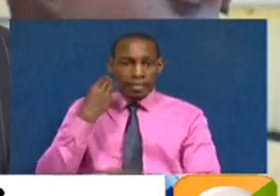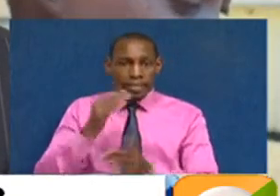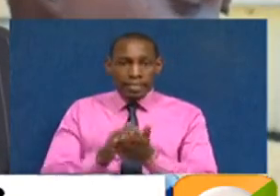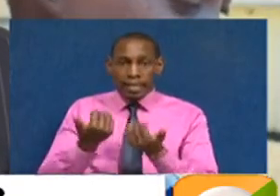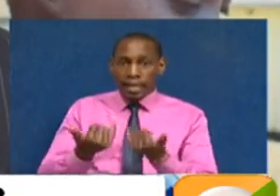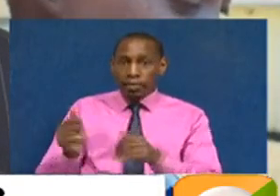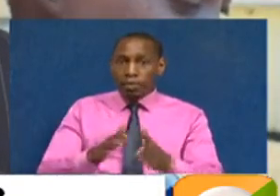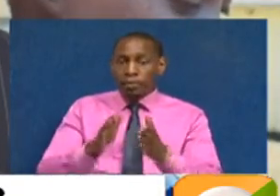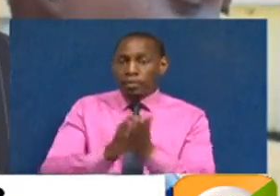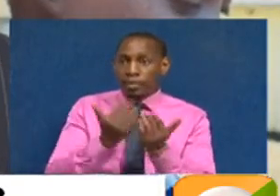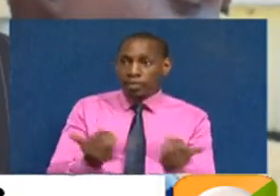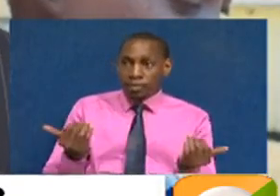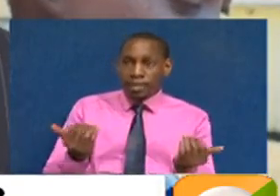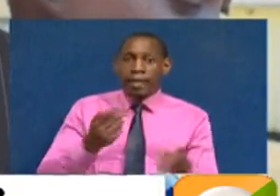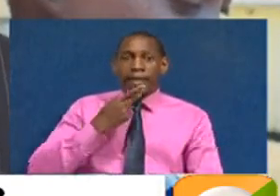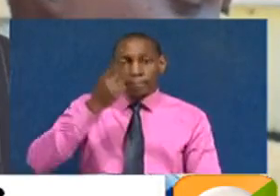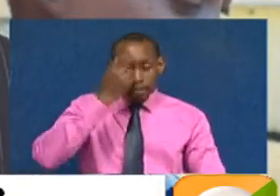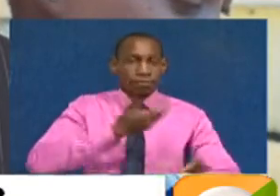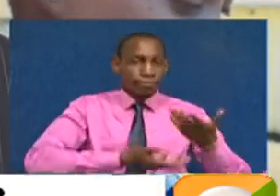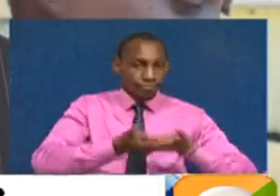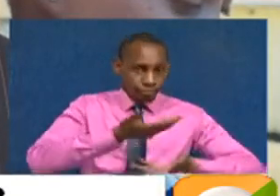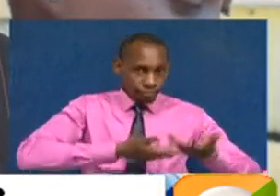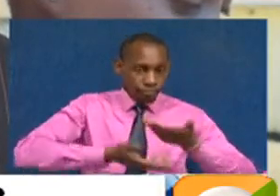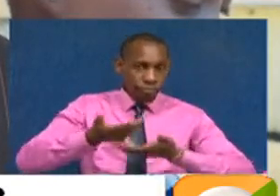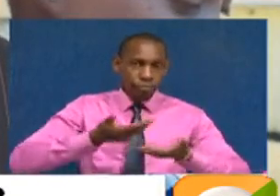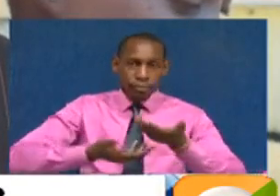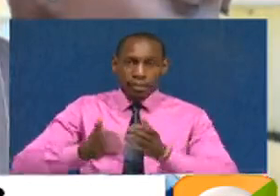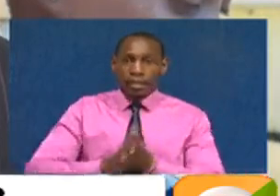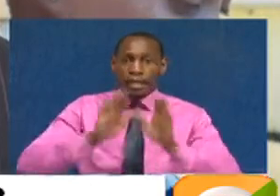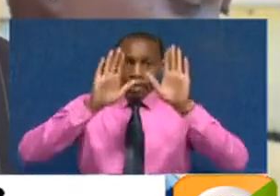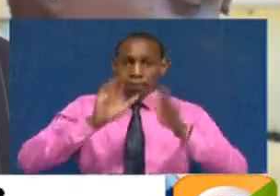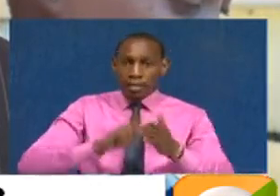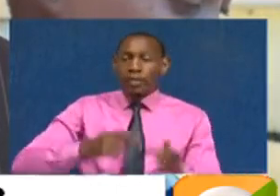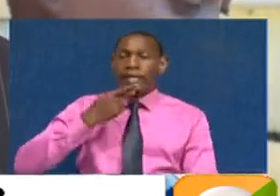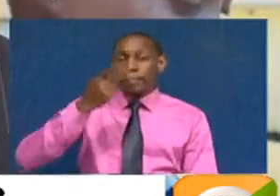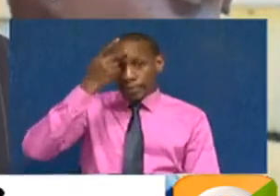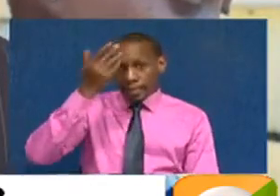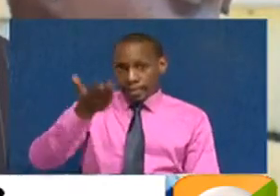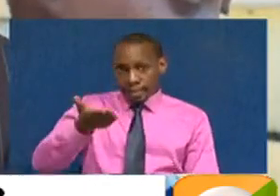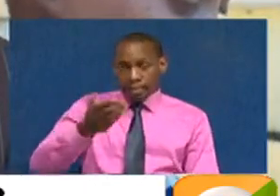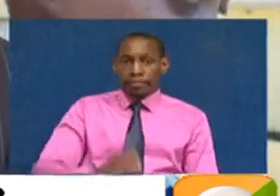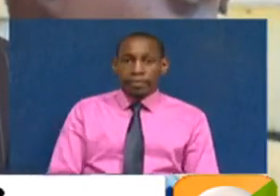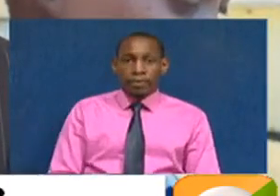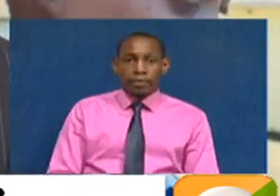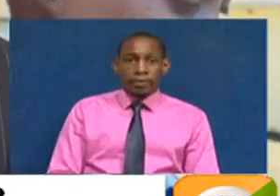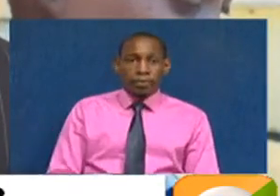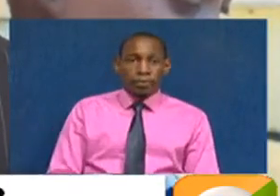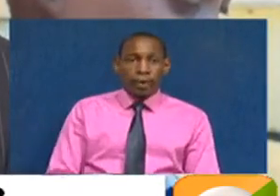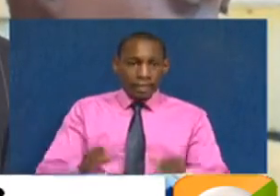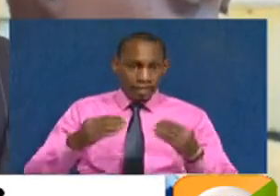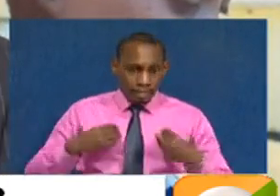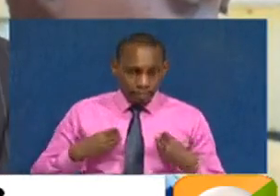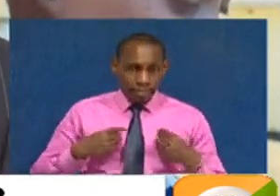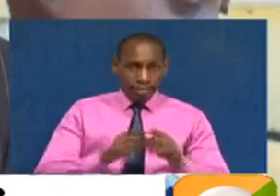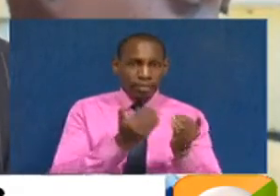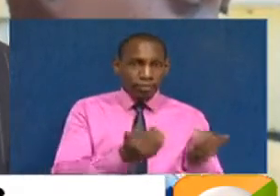window for children-parent conversation. So long as the parents are attuned to it, so